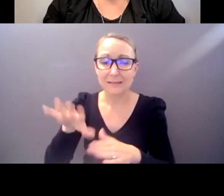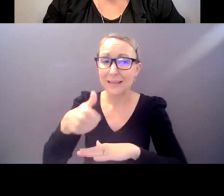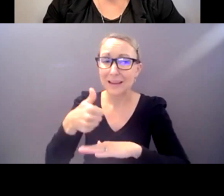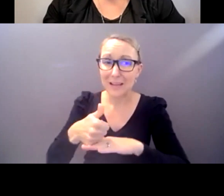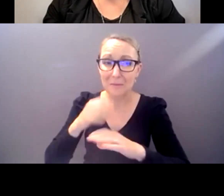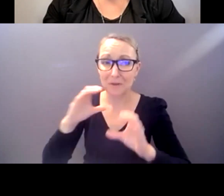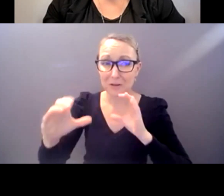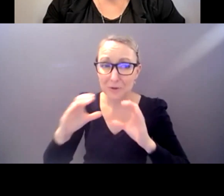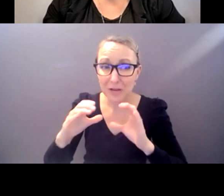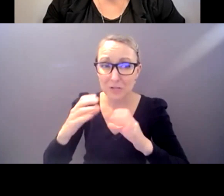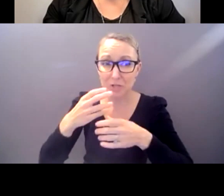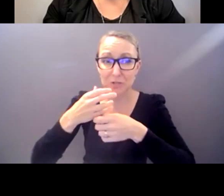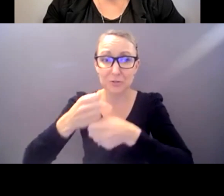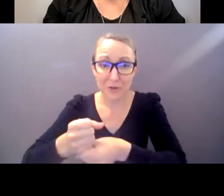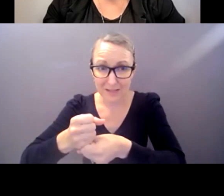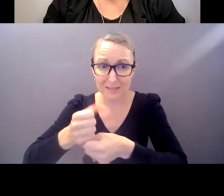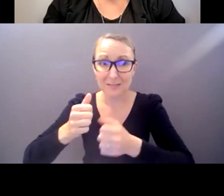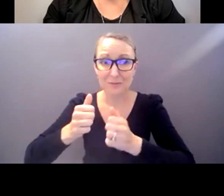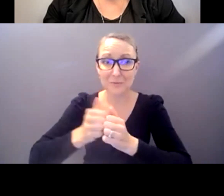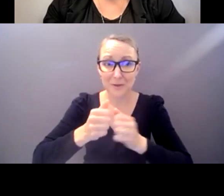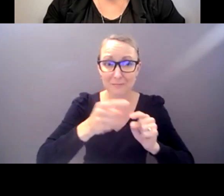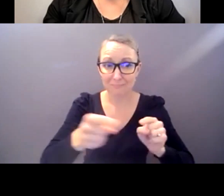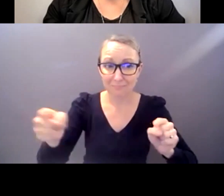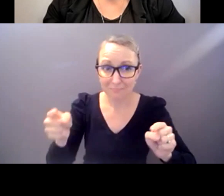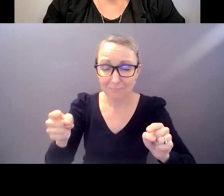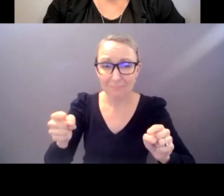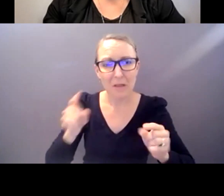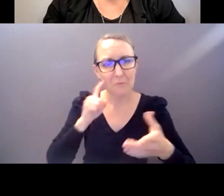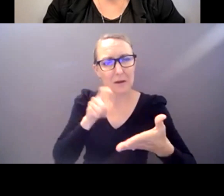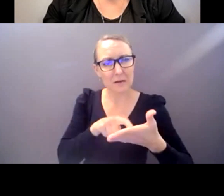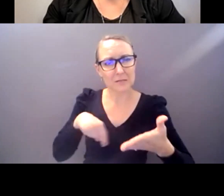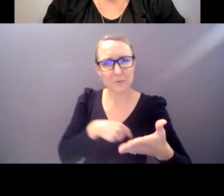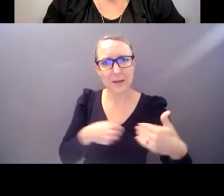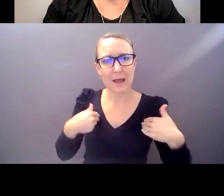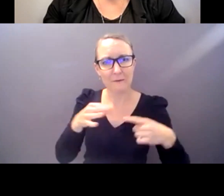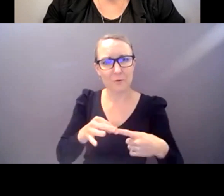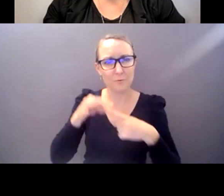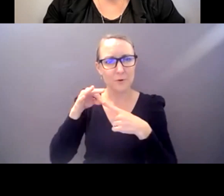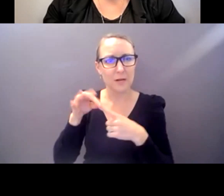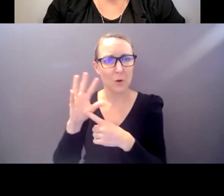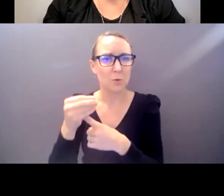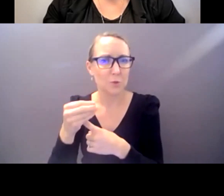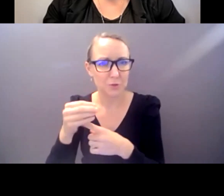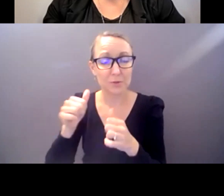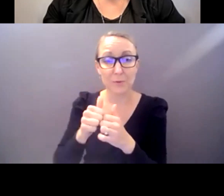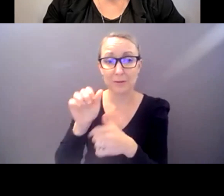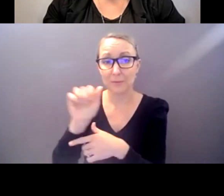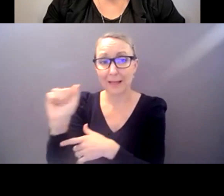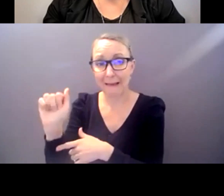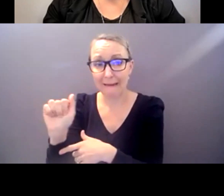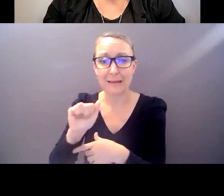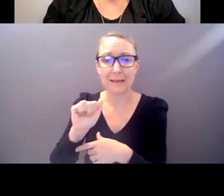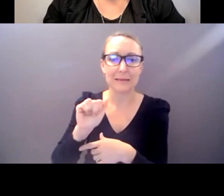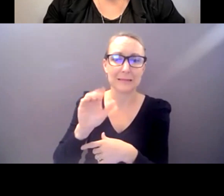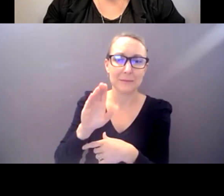communication, recognizing that, we do have unique cultures within, AAAs, CBOs, like independent